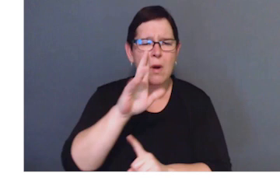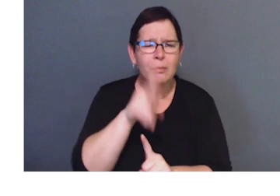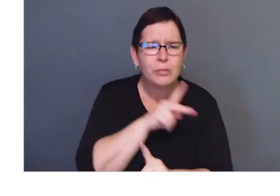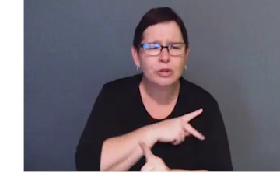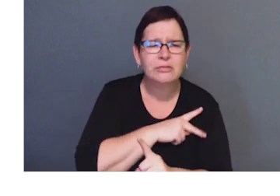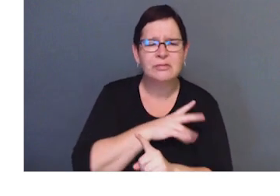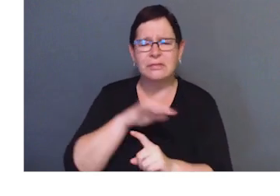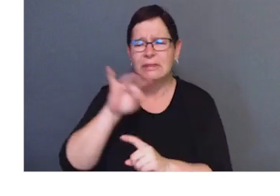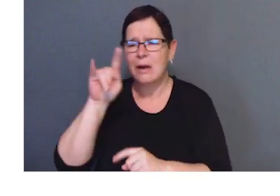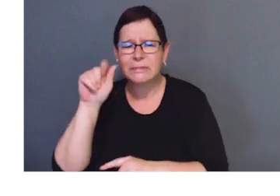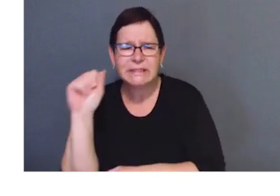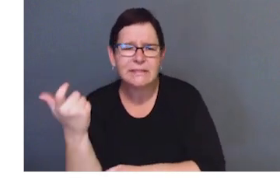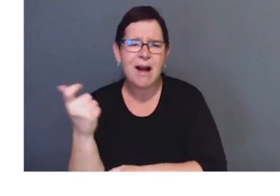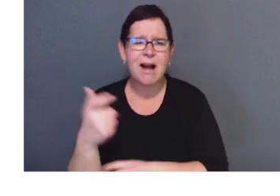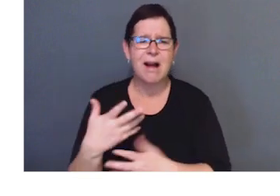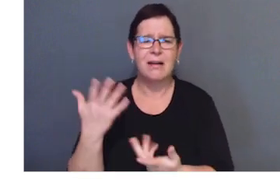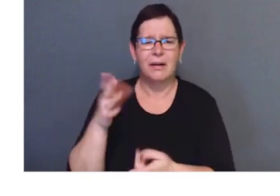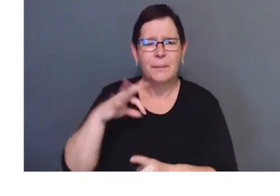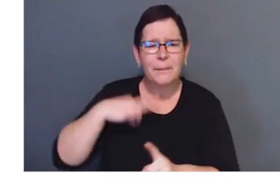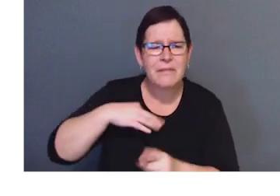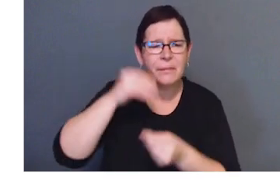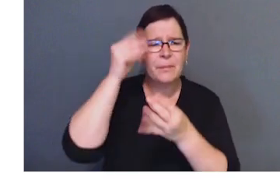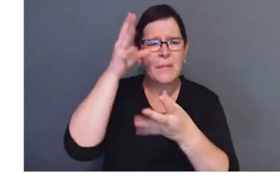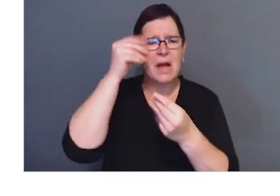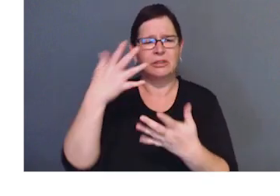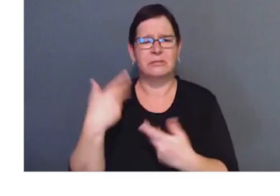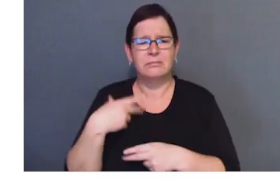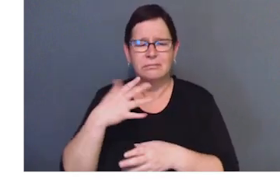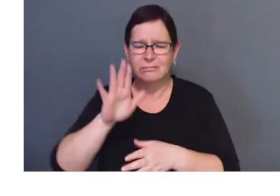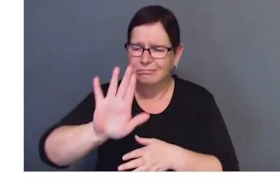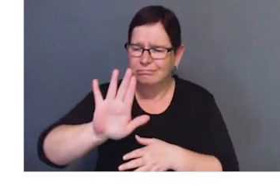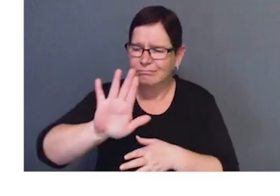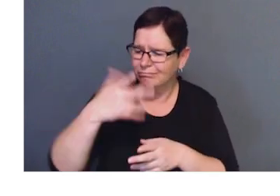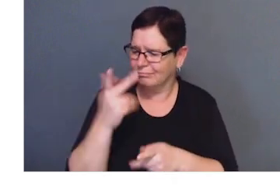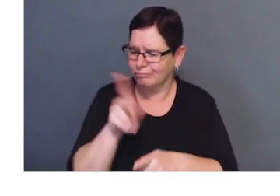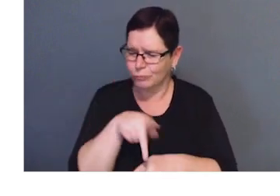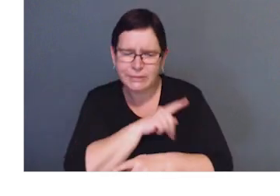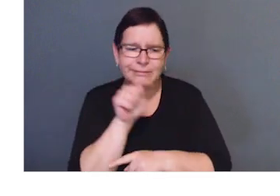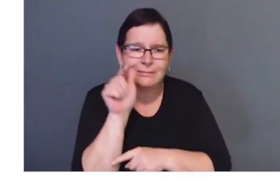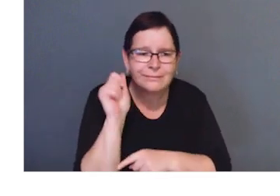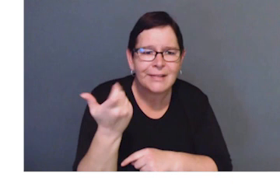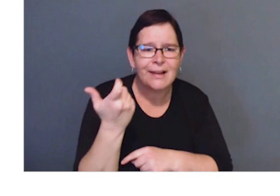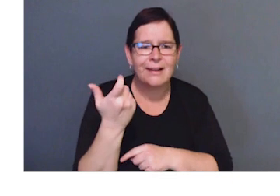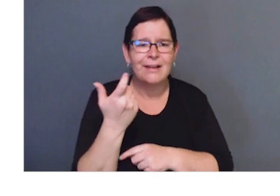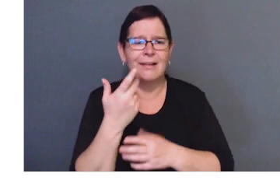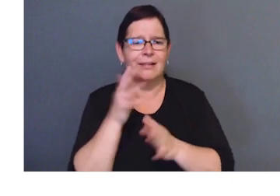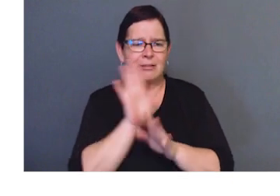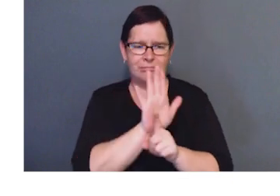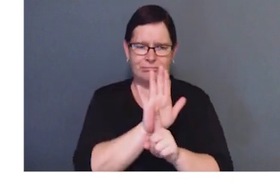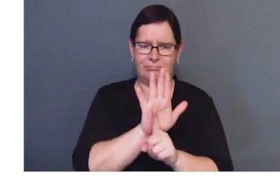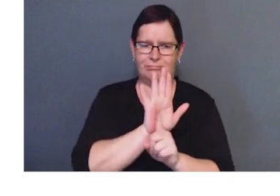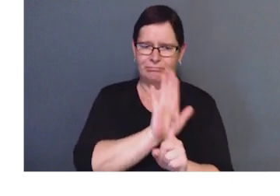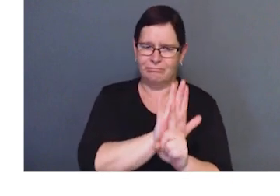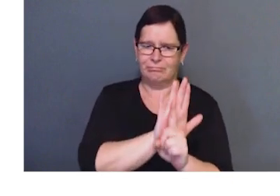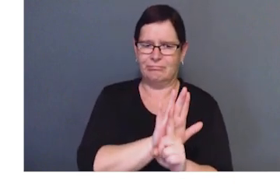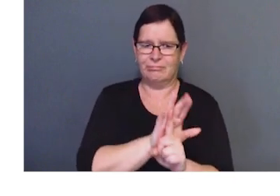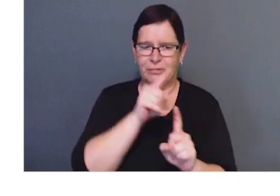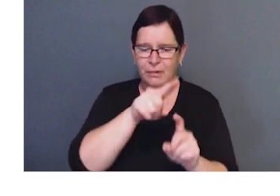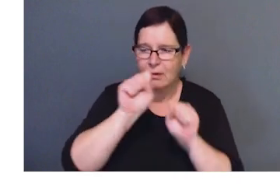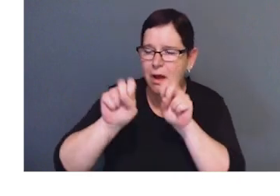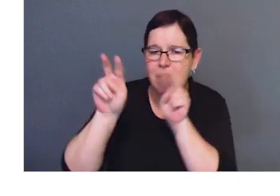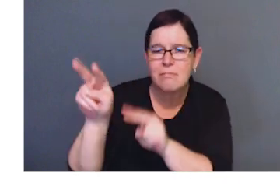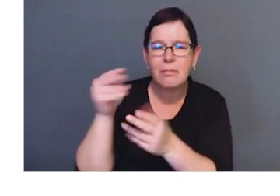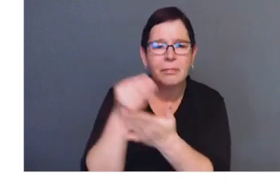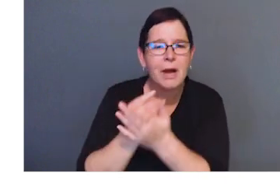on your own. You can track your refund, view or change your return, check your benefit and credit payments